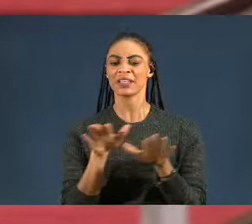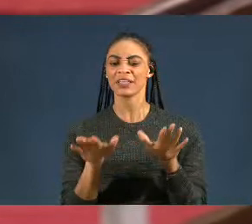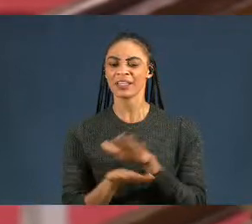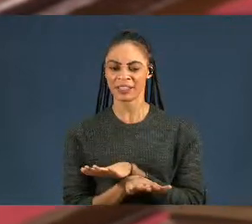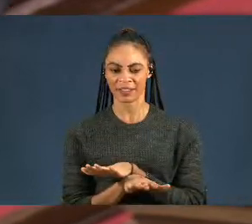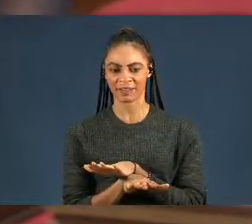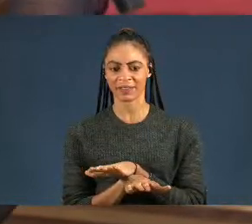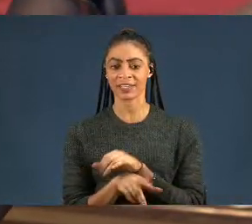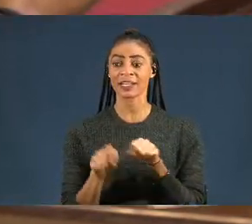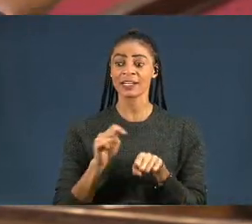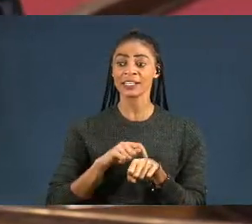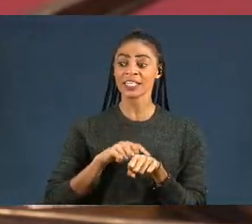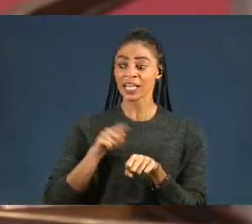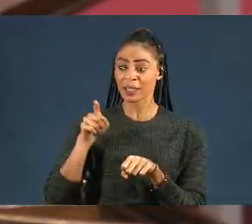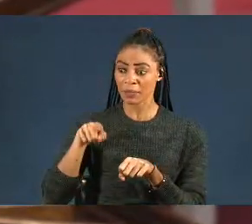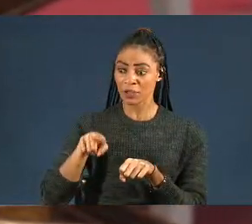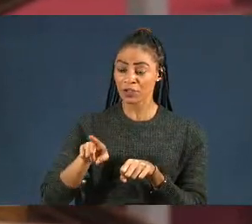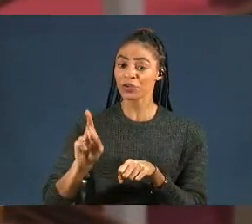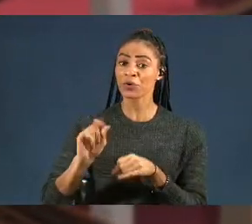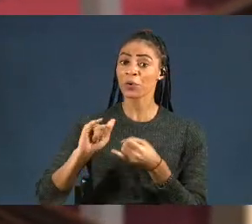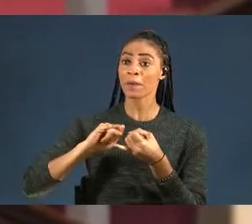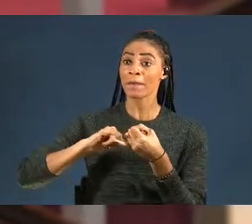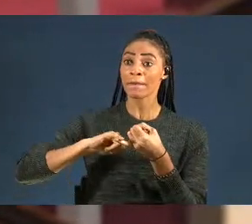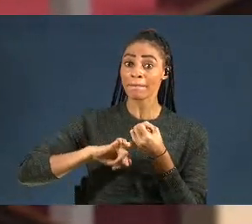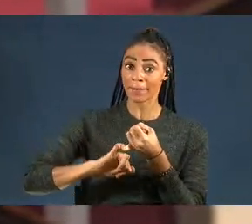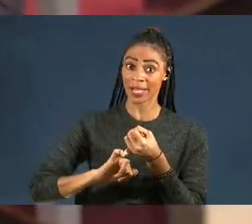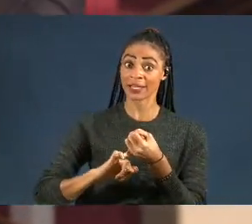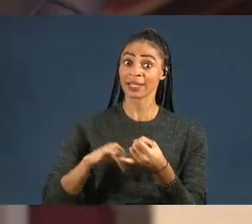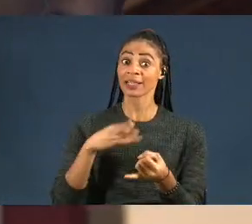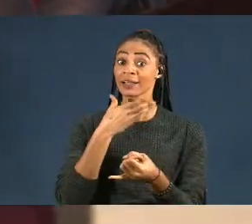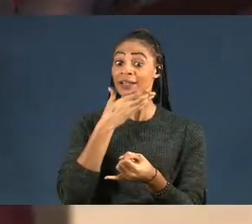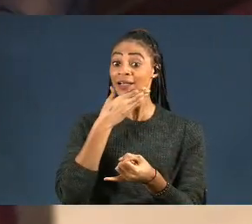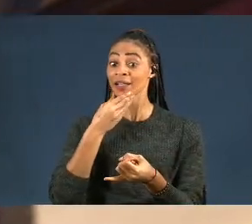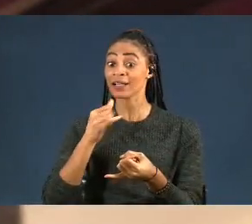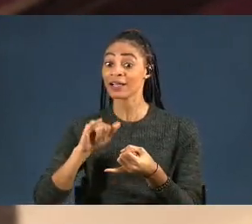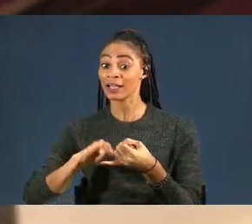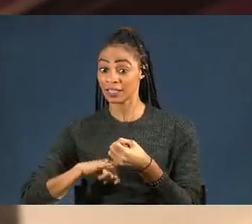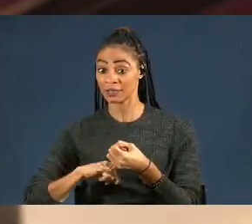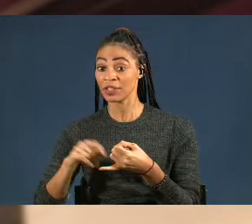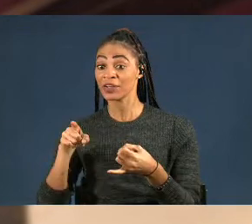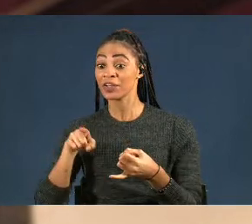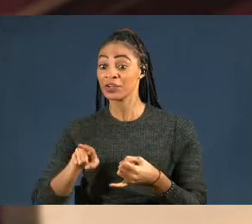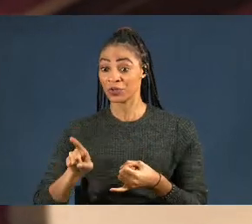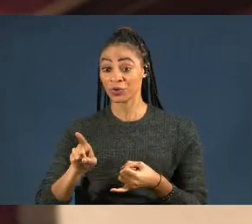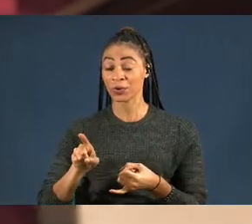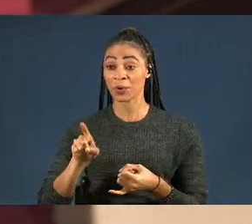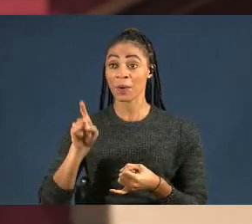When you are getting married to him, you should have counted the cost.